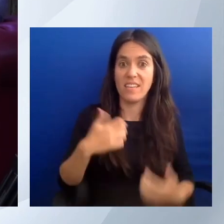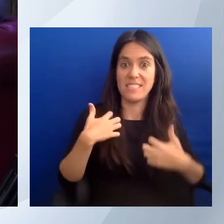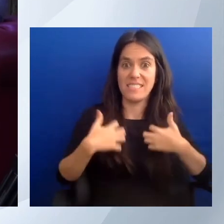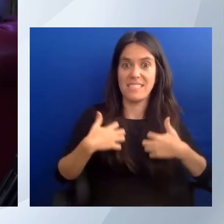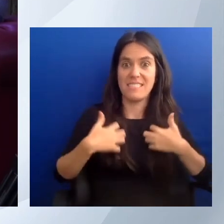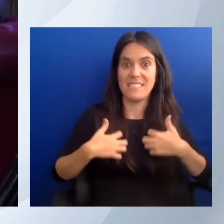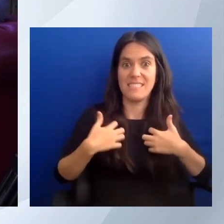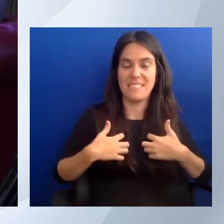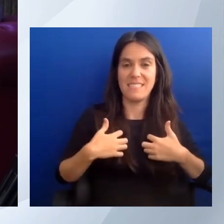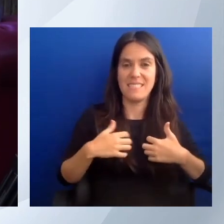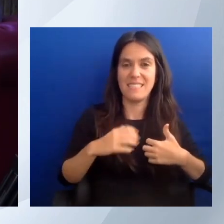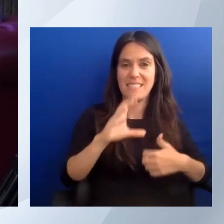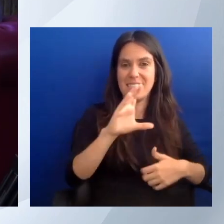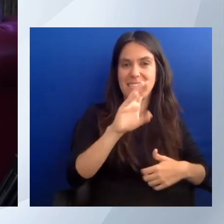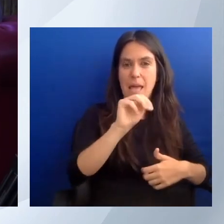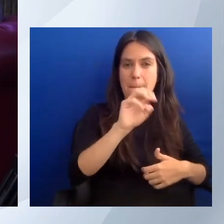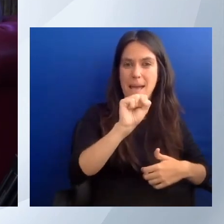CMS.